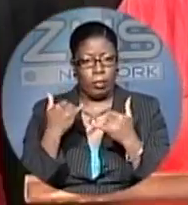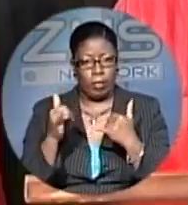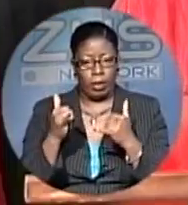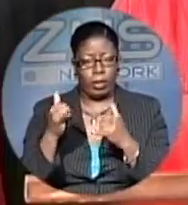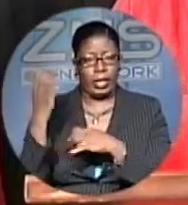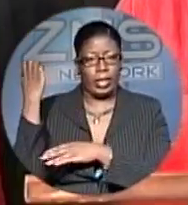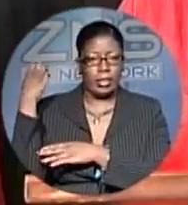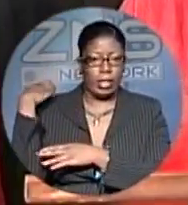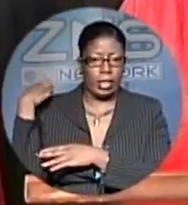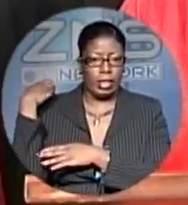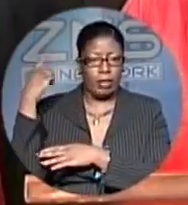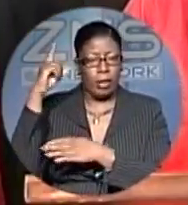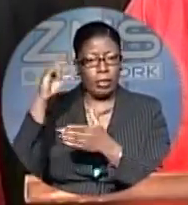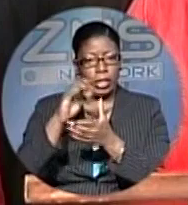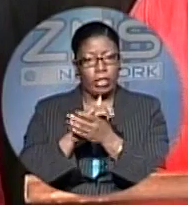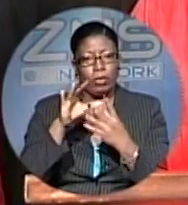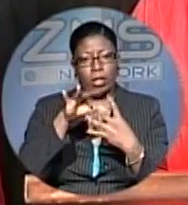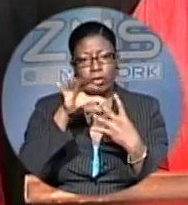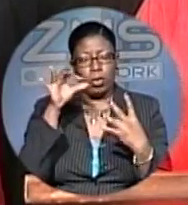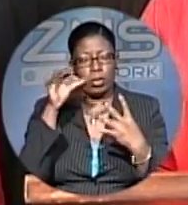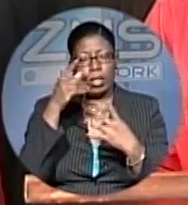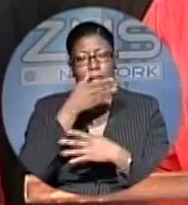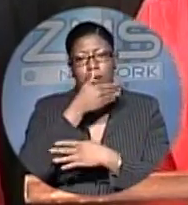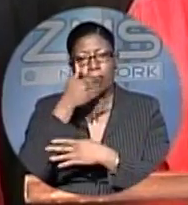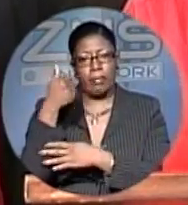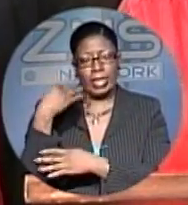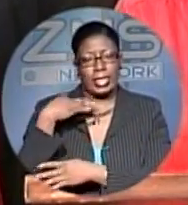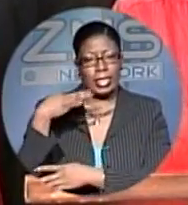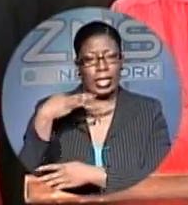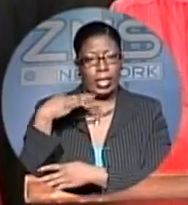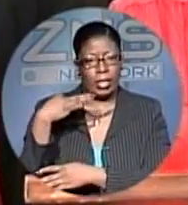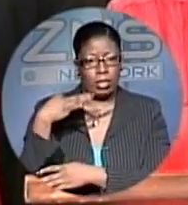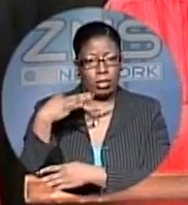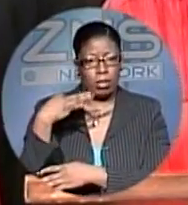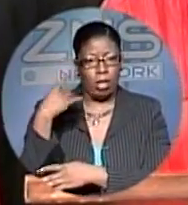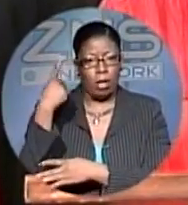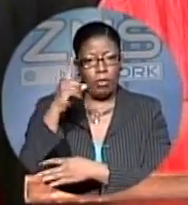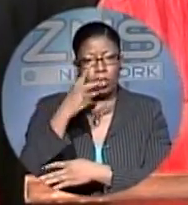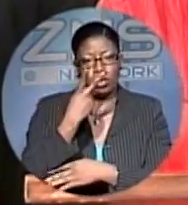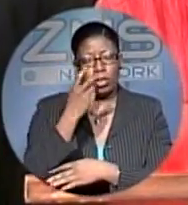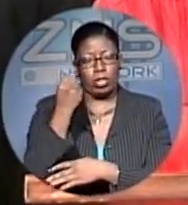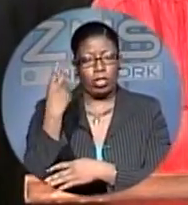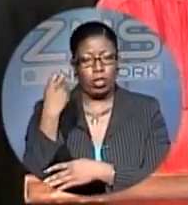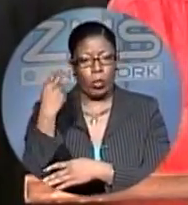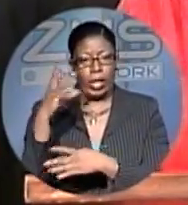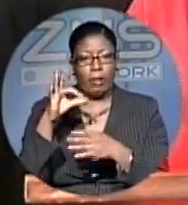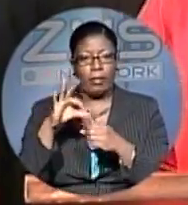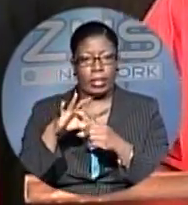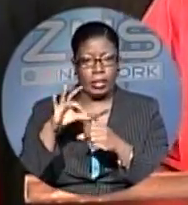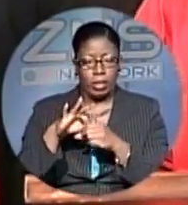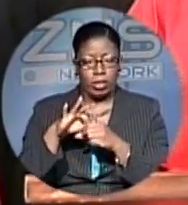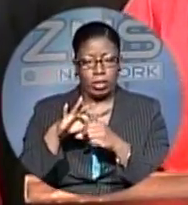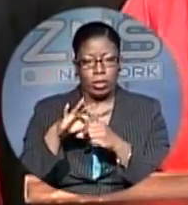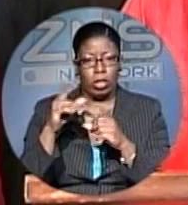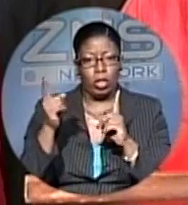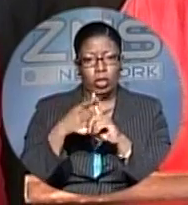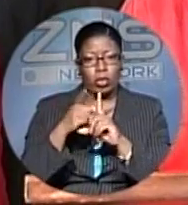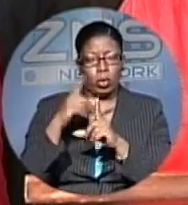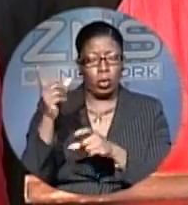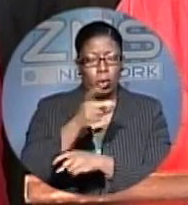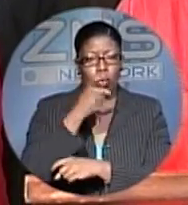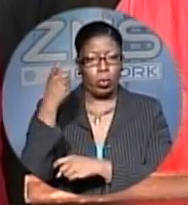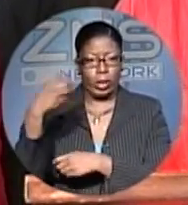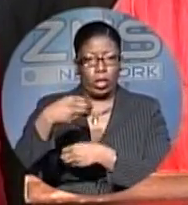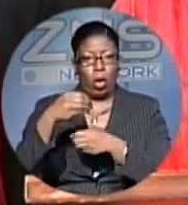executive believe that we have chosen the best slate of candidates to contest the 2012 general elections, to win re-election to